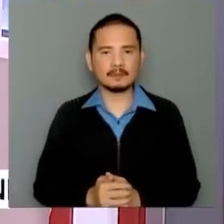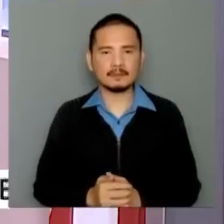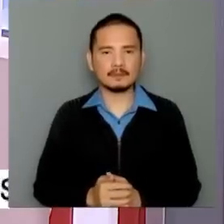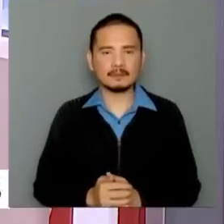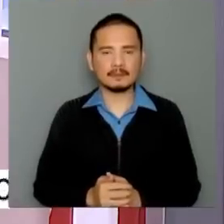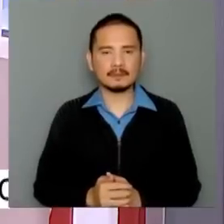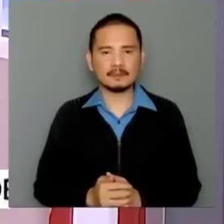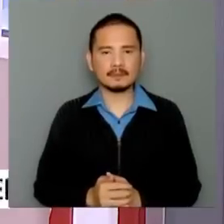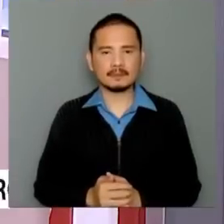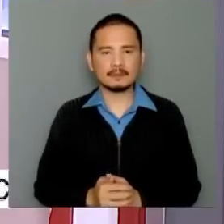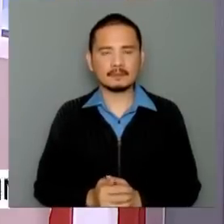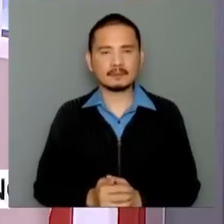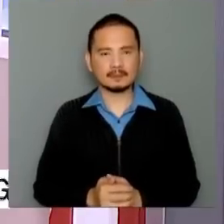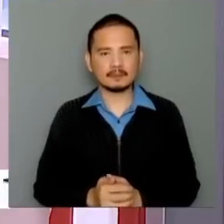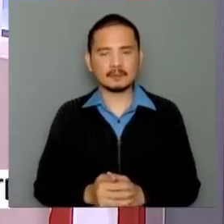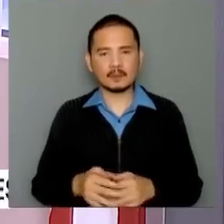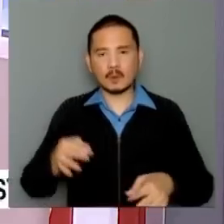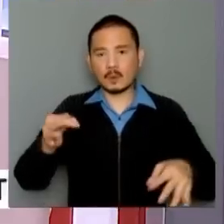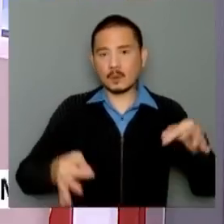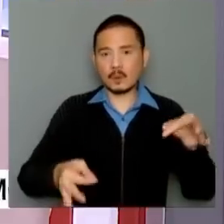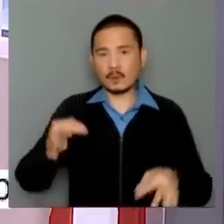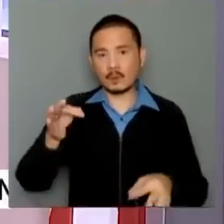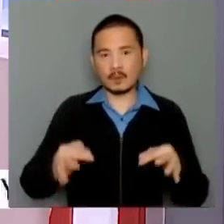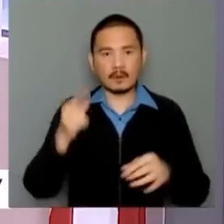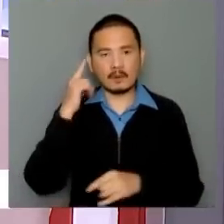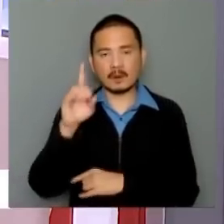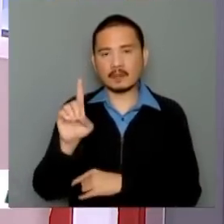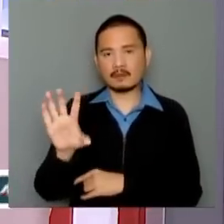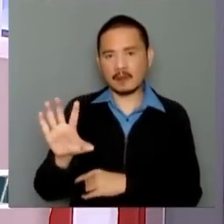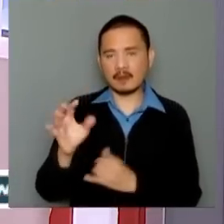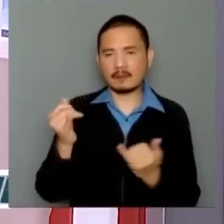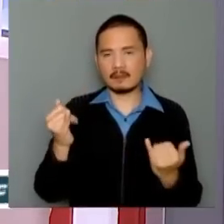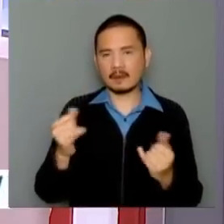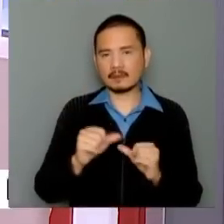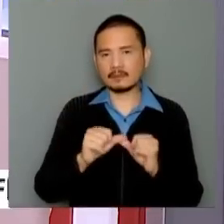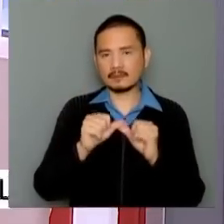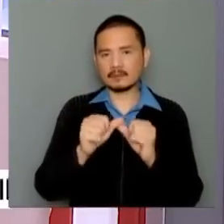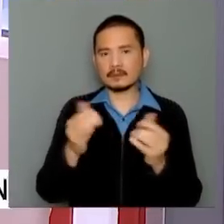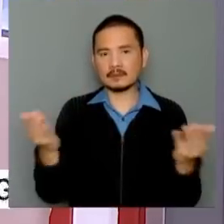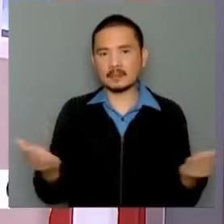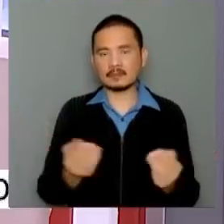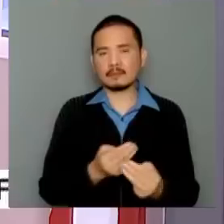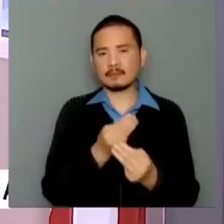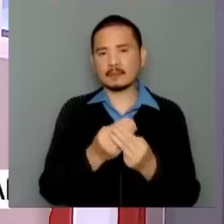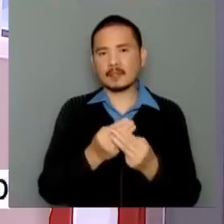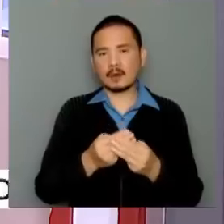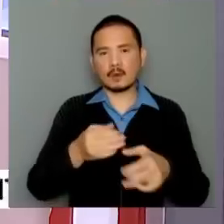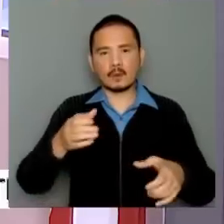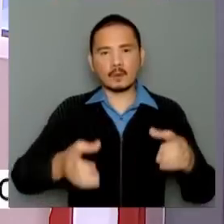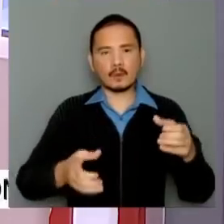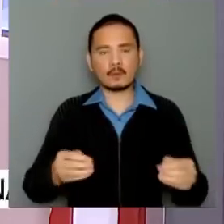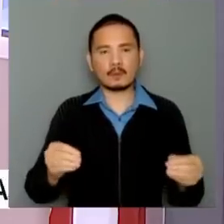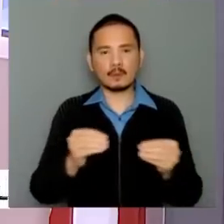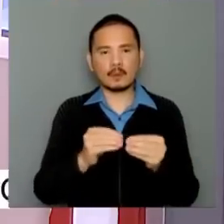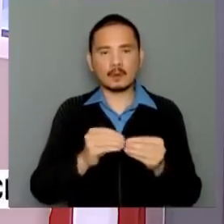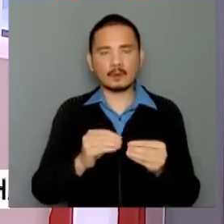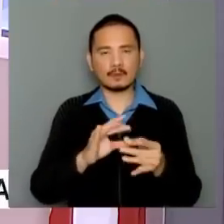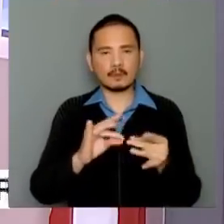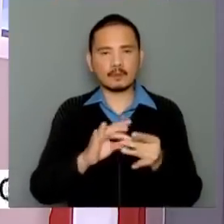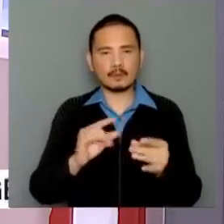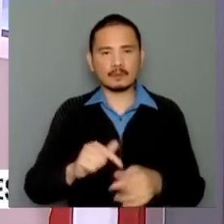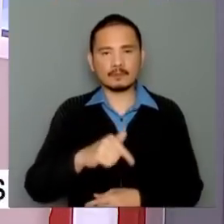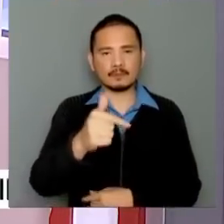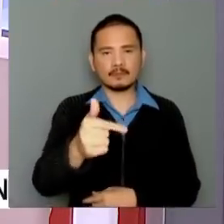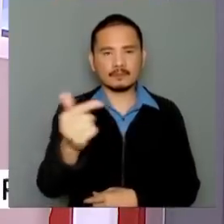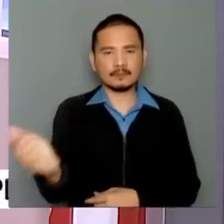The trial of former Senator Laila de Lima on drug charges resumed at the Muntinlupa Court. Her very own Johnson Manabado joins us with an update. Johnson, over